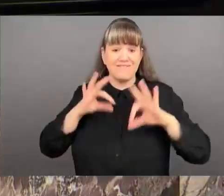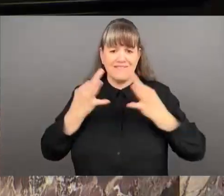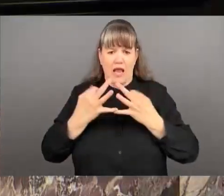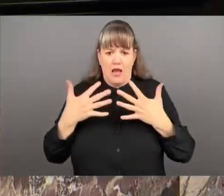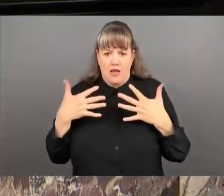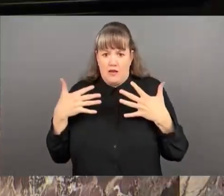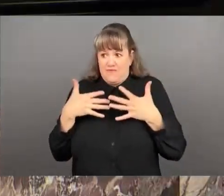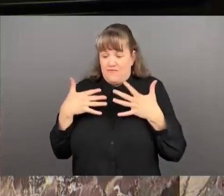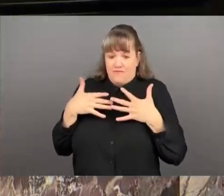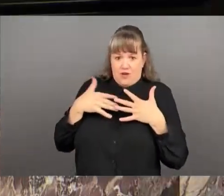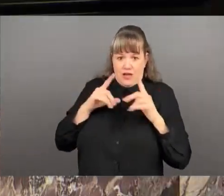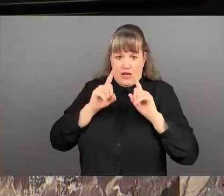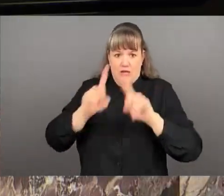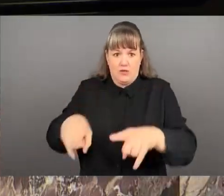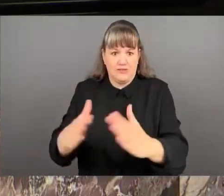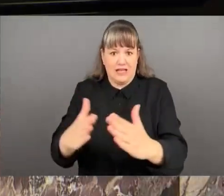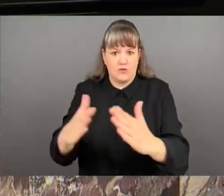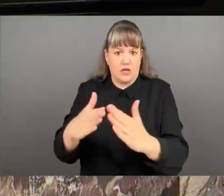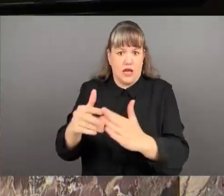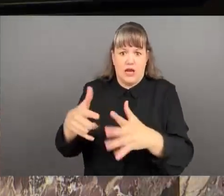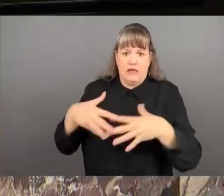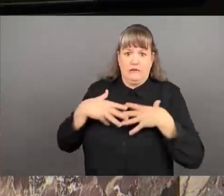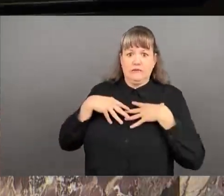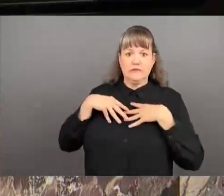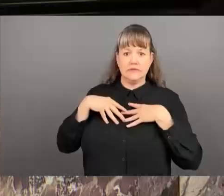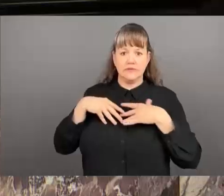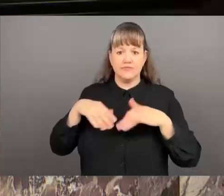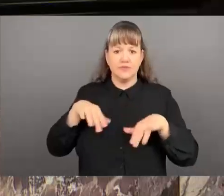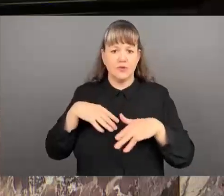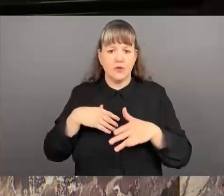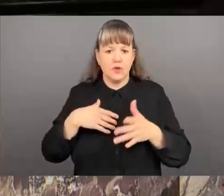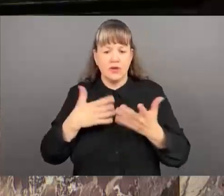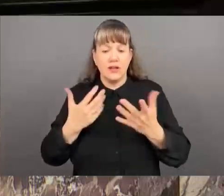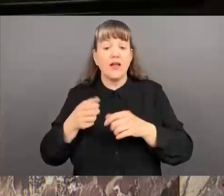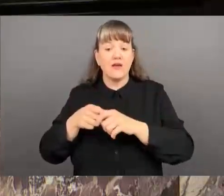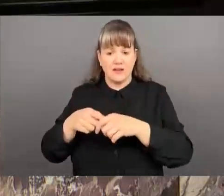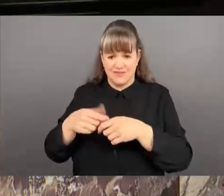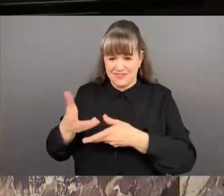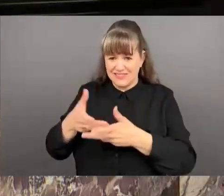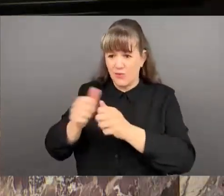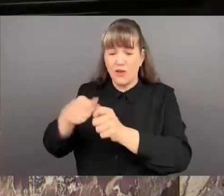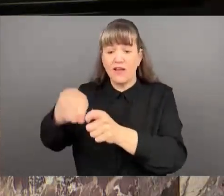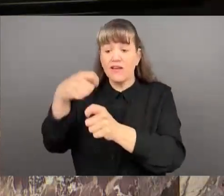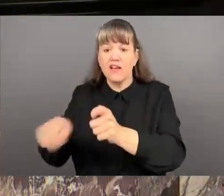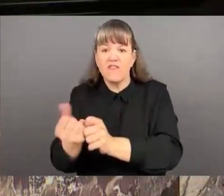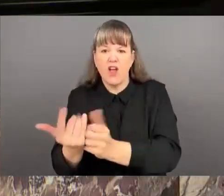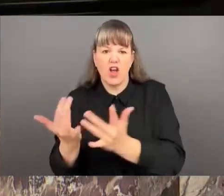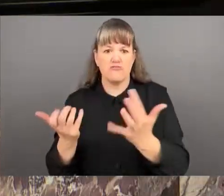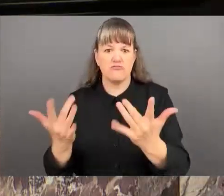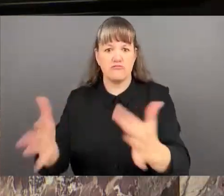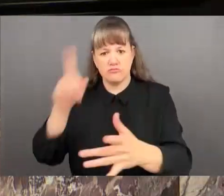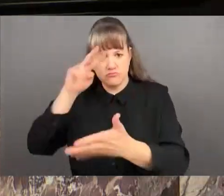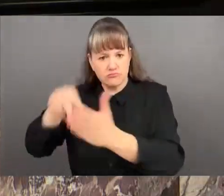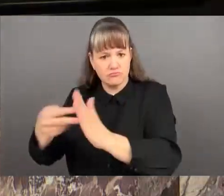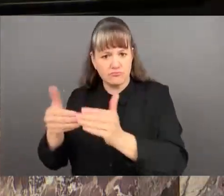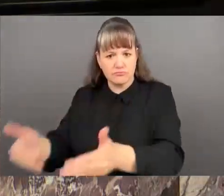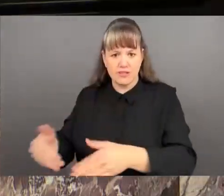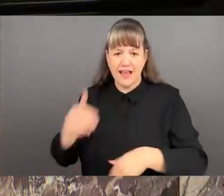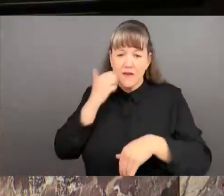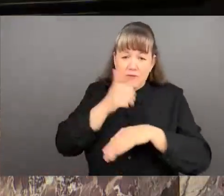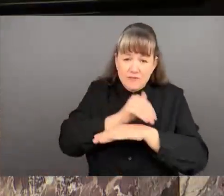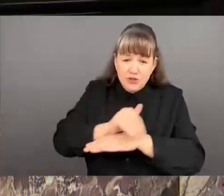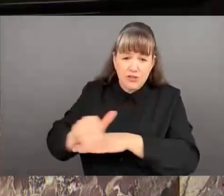arson almost every single night. And what has this government done specifically to support Williams Lake? Because to